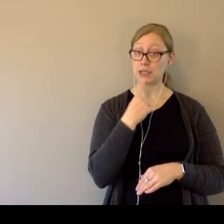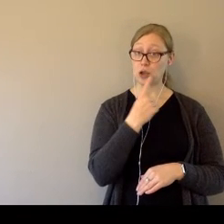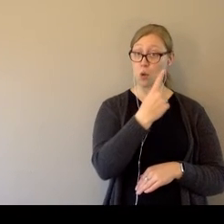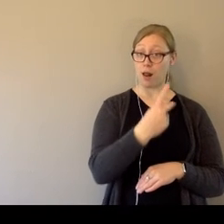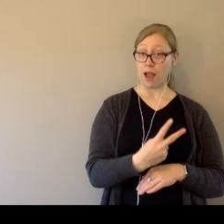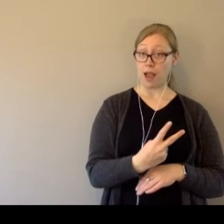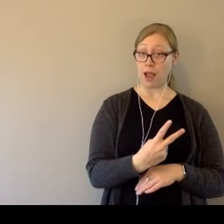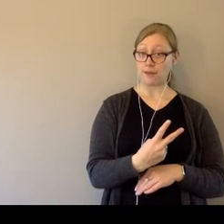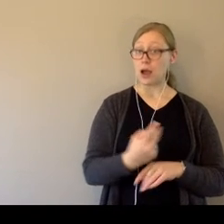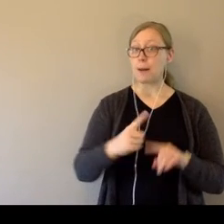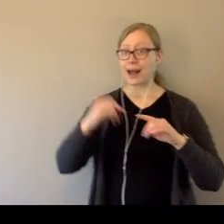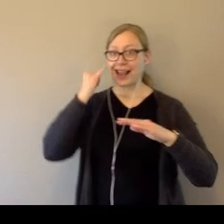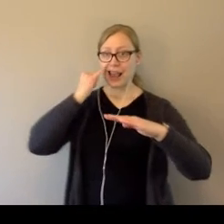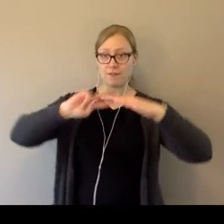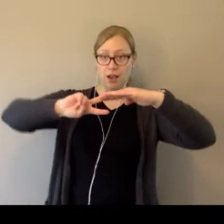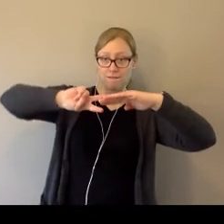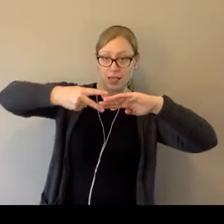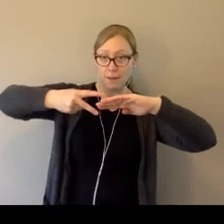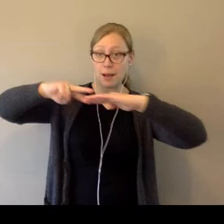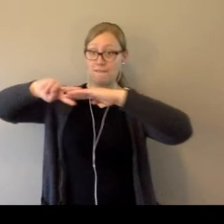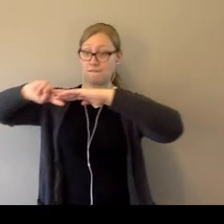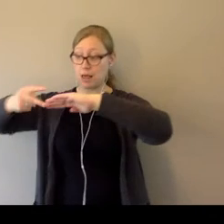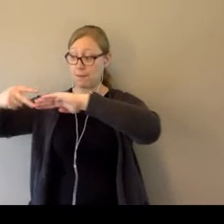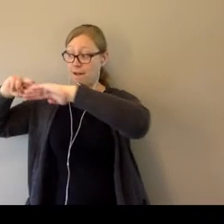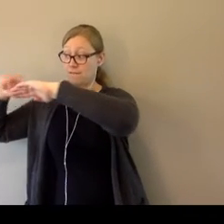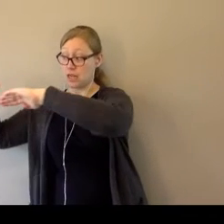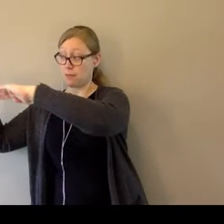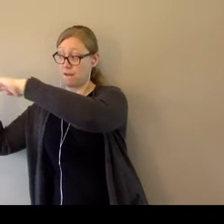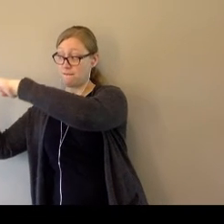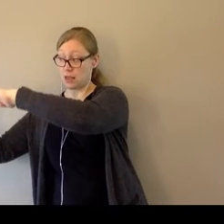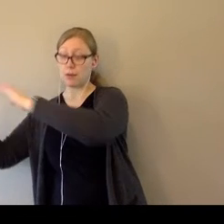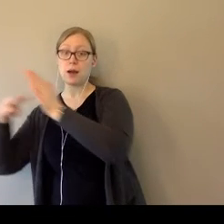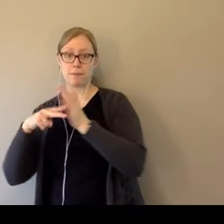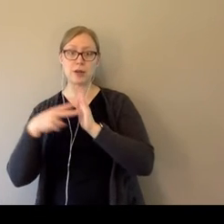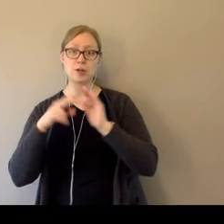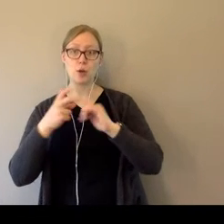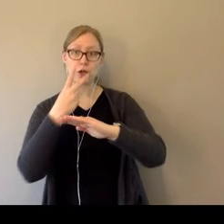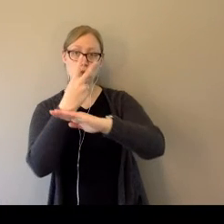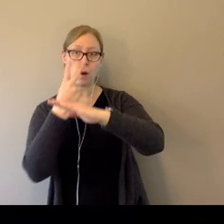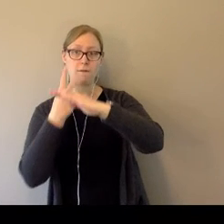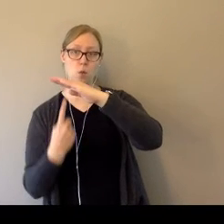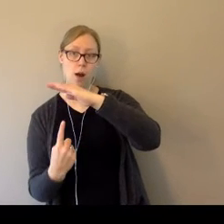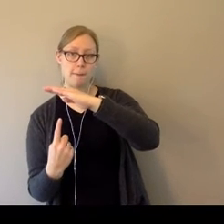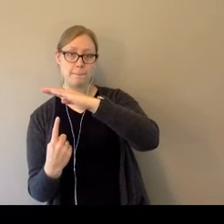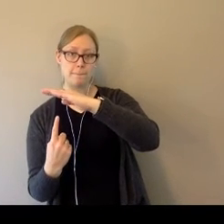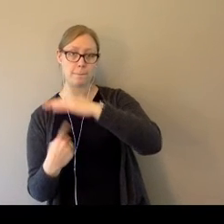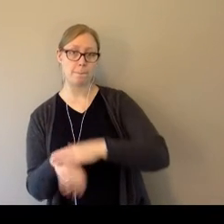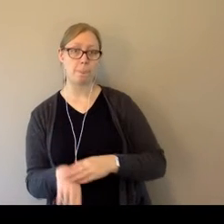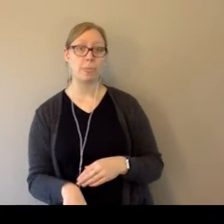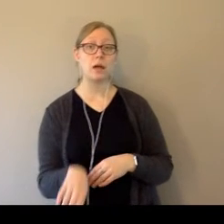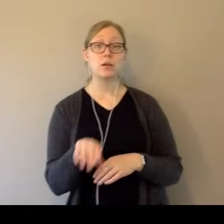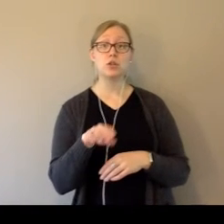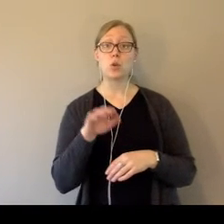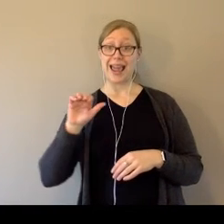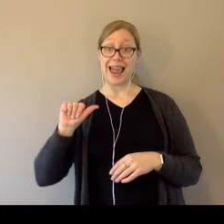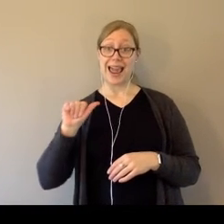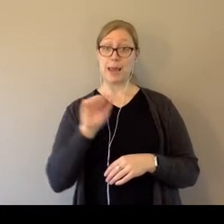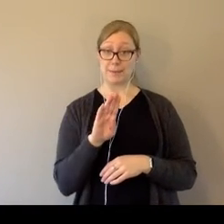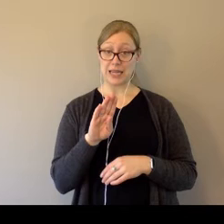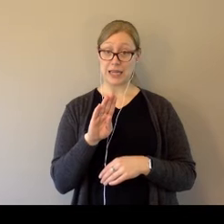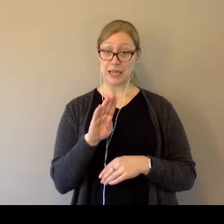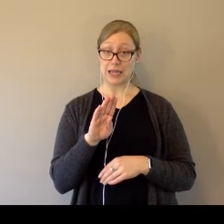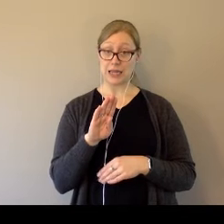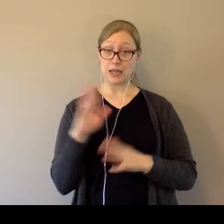in the reverse order. So AB corresponds to EF. I'm either going to have a ratio of 6 divided by